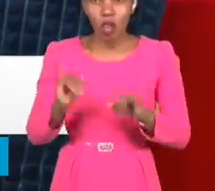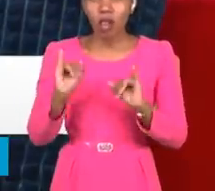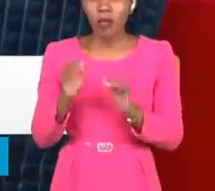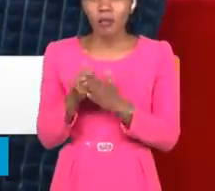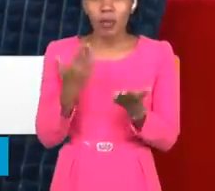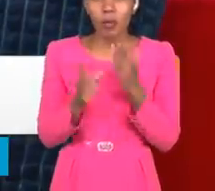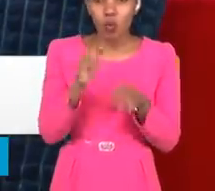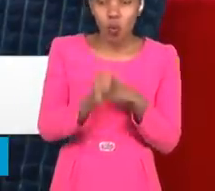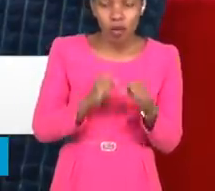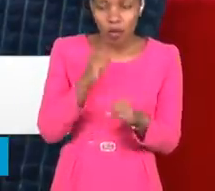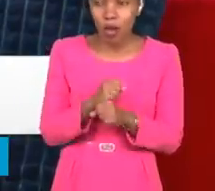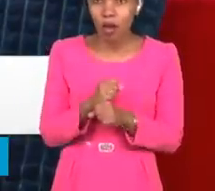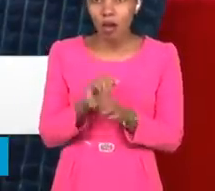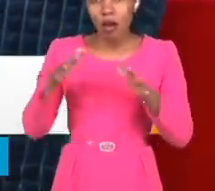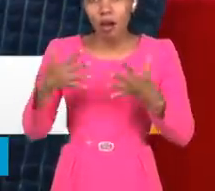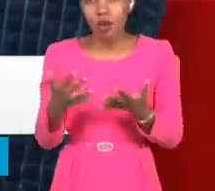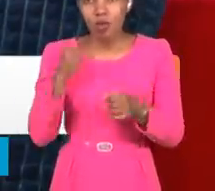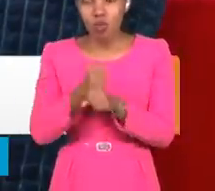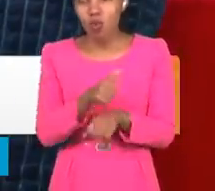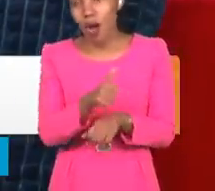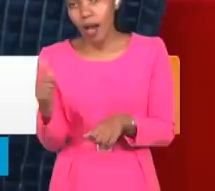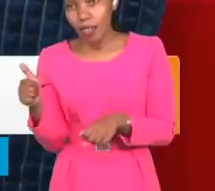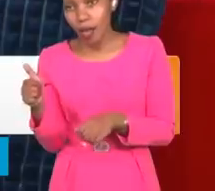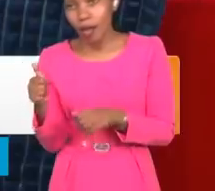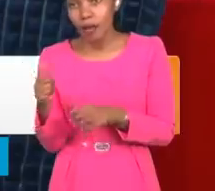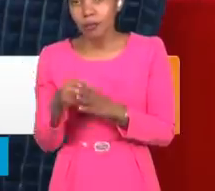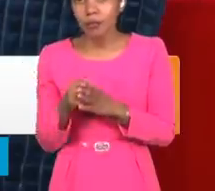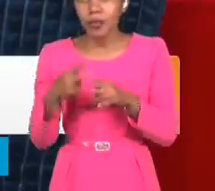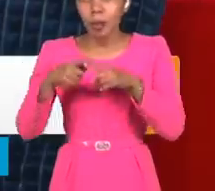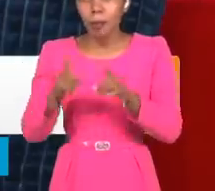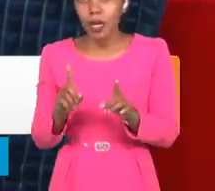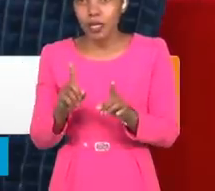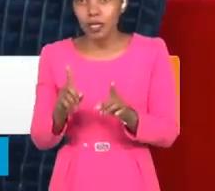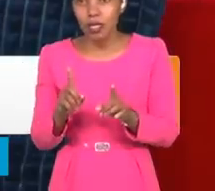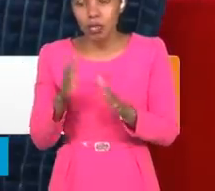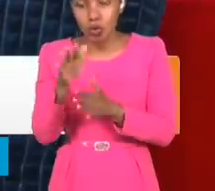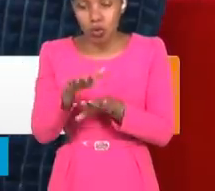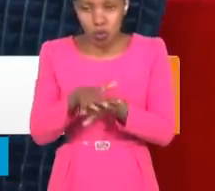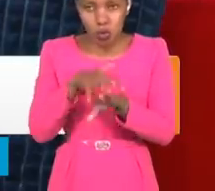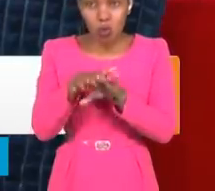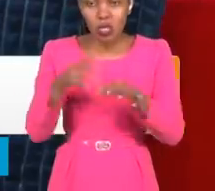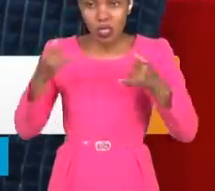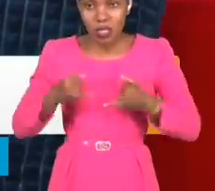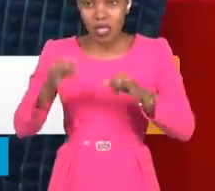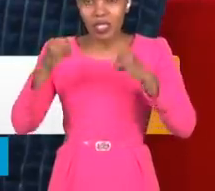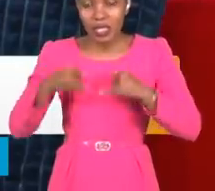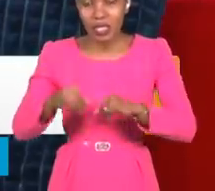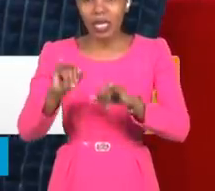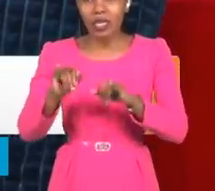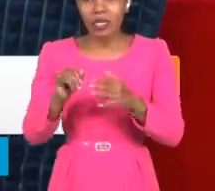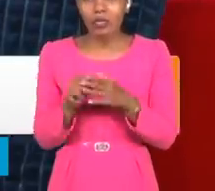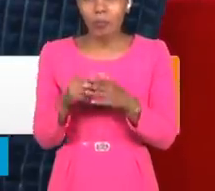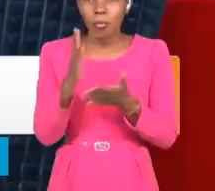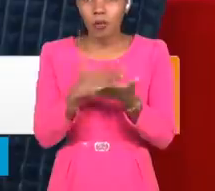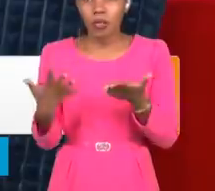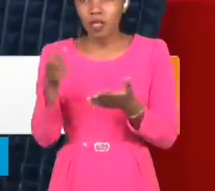Maybe 1 year. Or do the other syllabus, but sneak in this one slowly and say we are trying to work out something. Okay. If